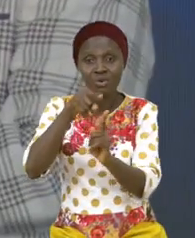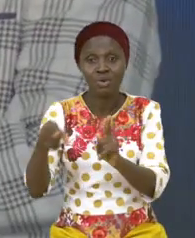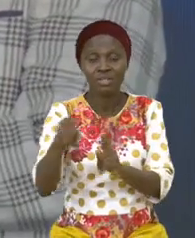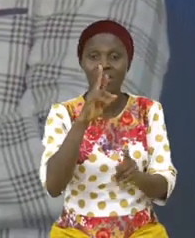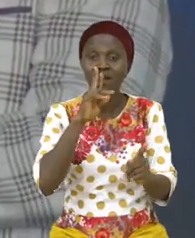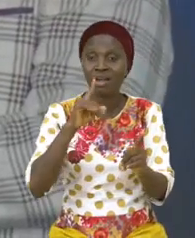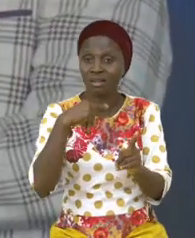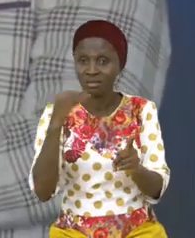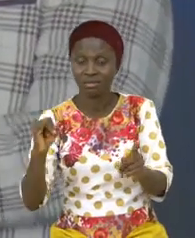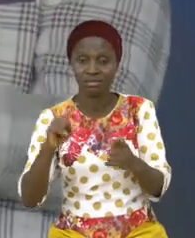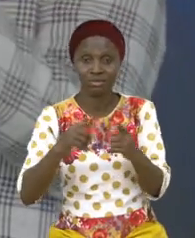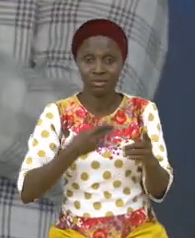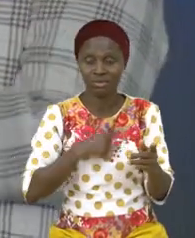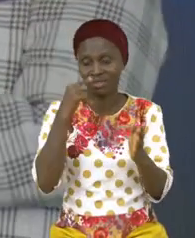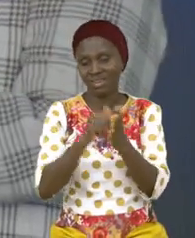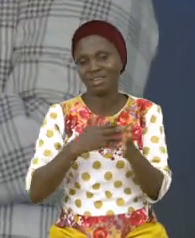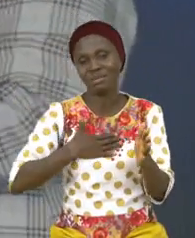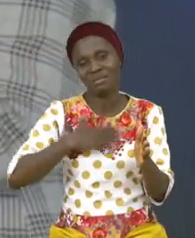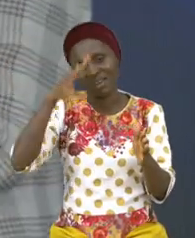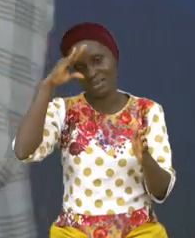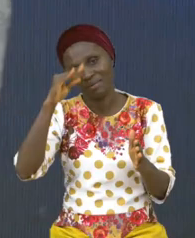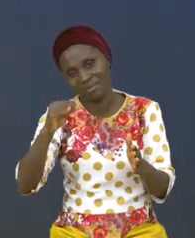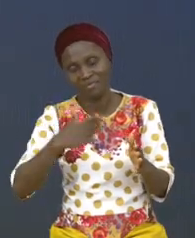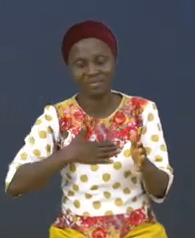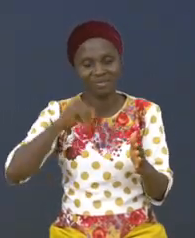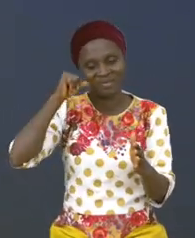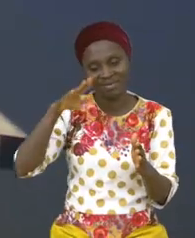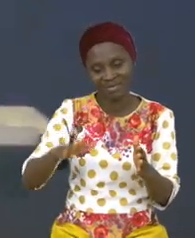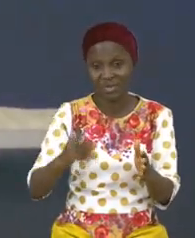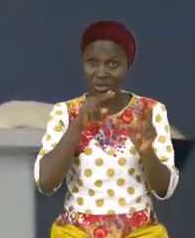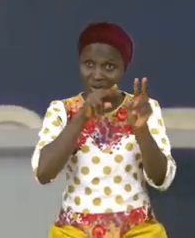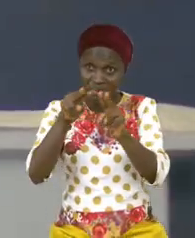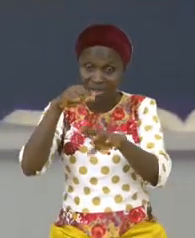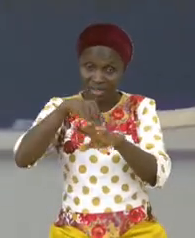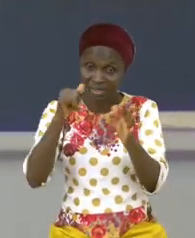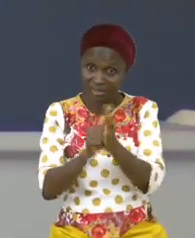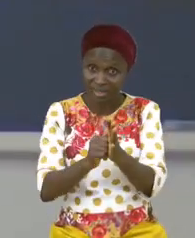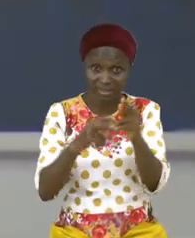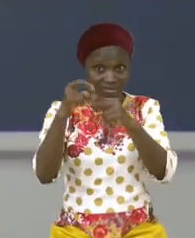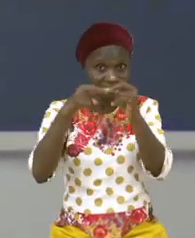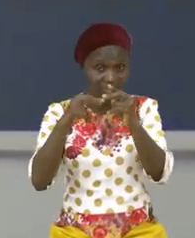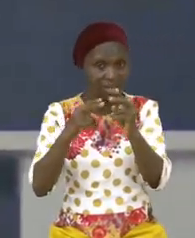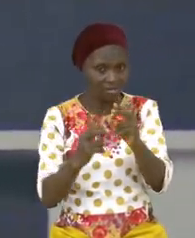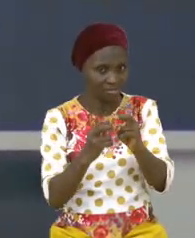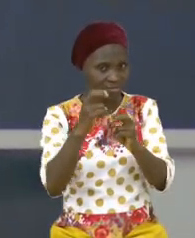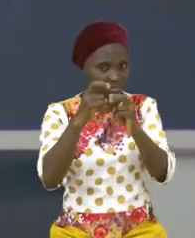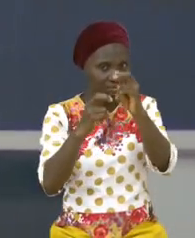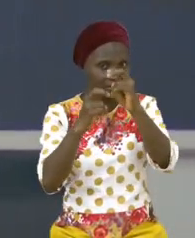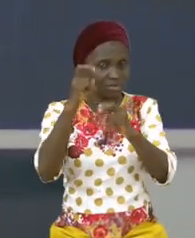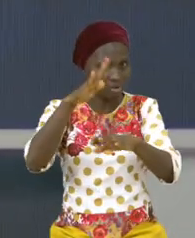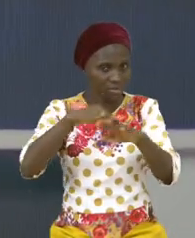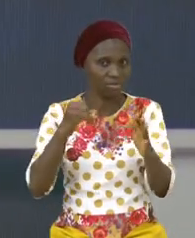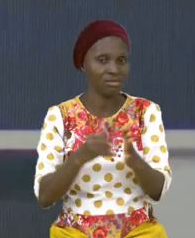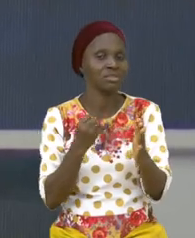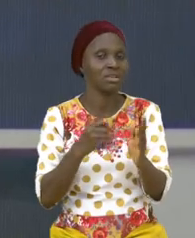my boy, they say, my daughter, look at the ladder. Climb this ladder. And once you get